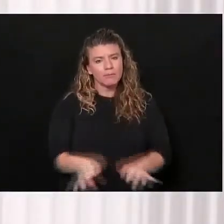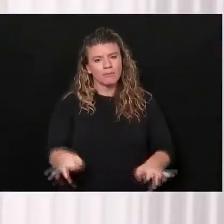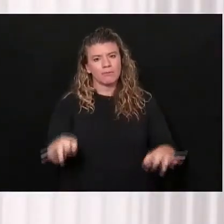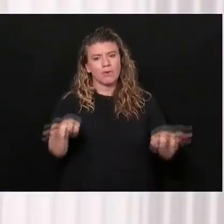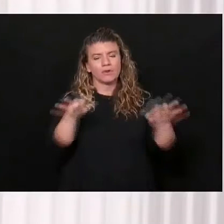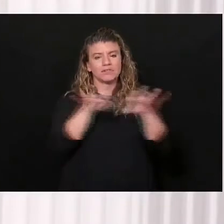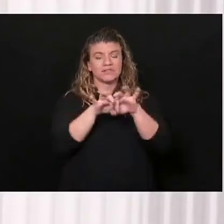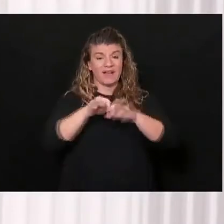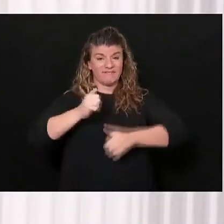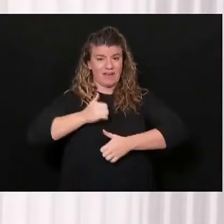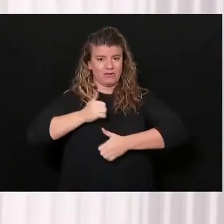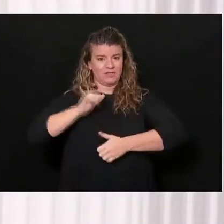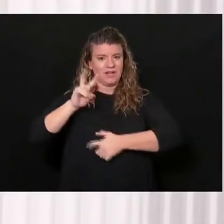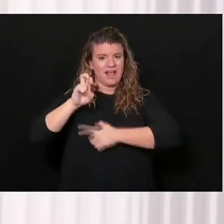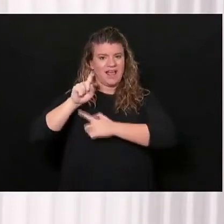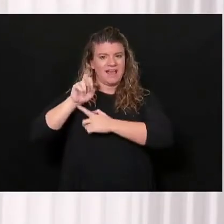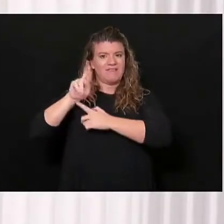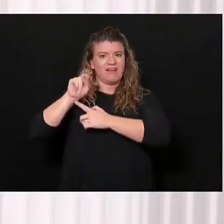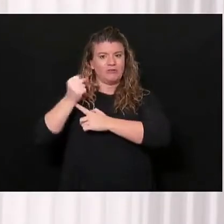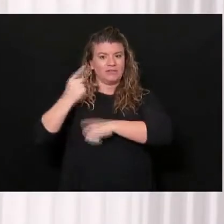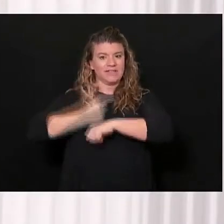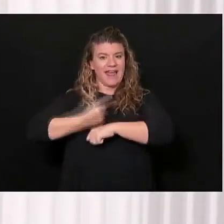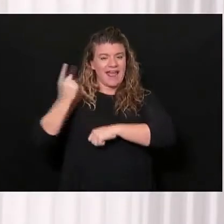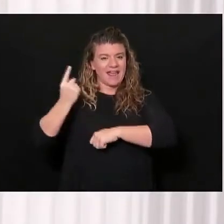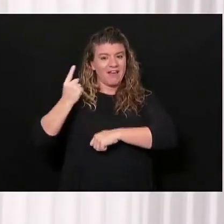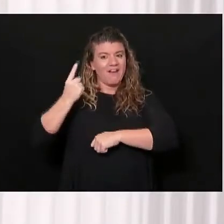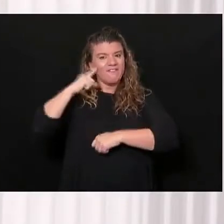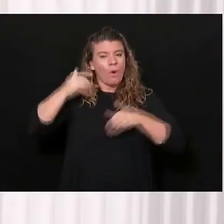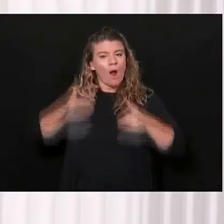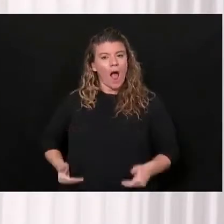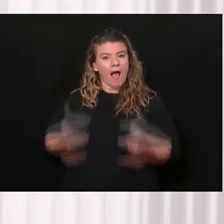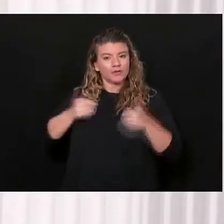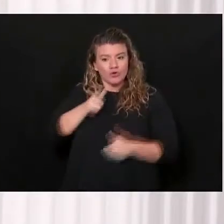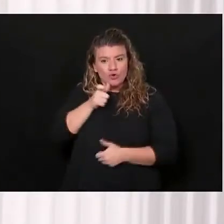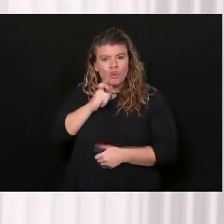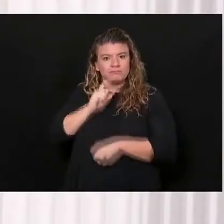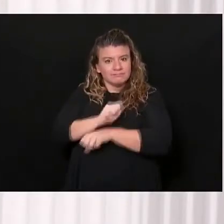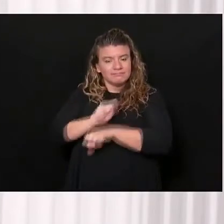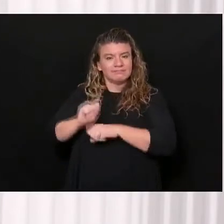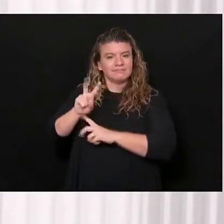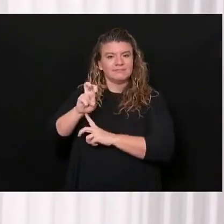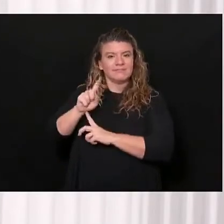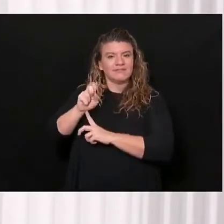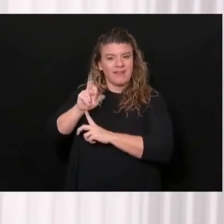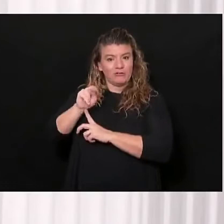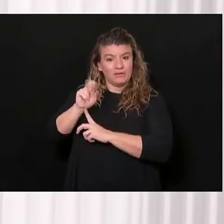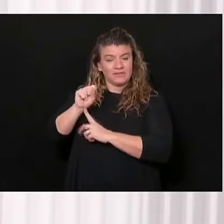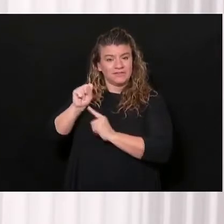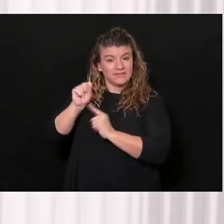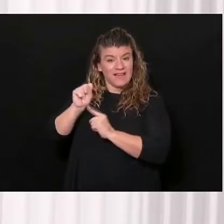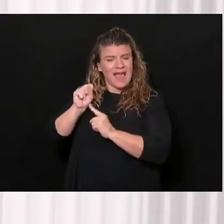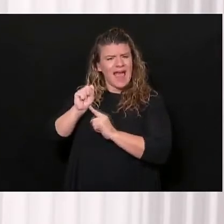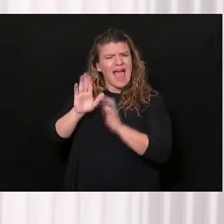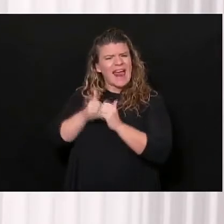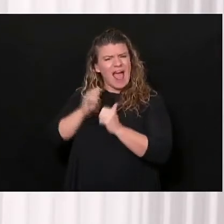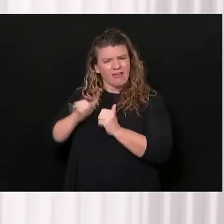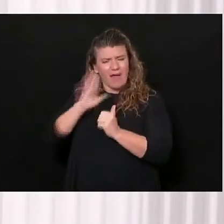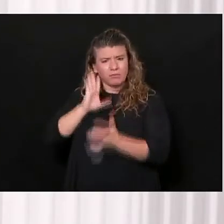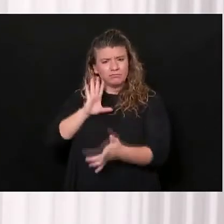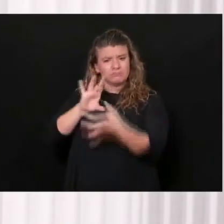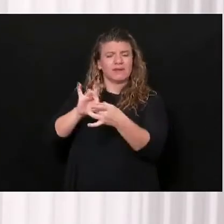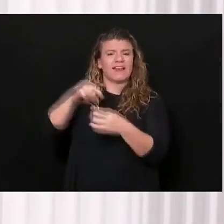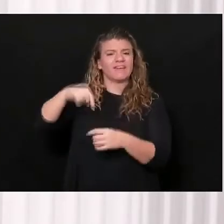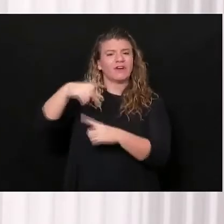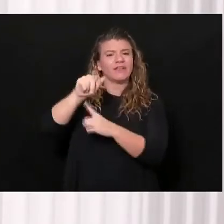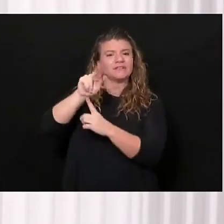of Veterans Day to us as veterans as it relates to context of this pandemic. For most